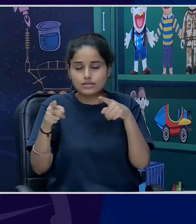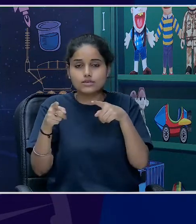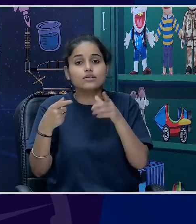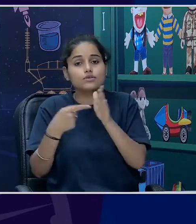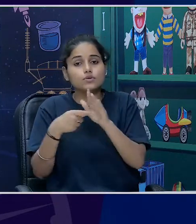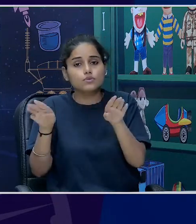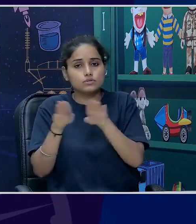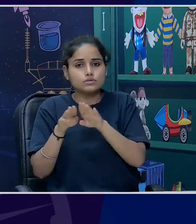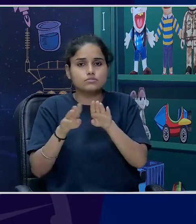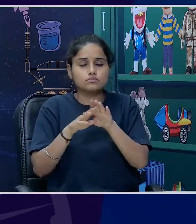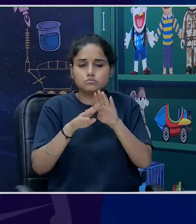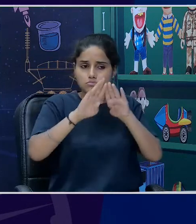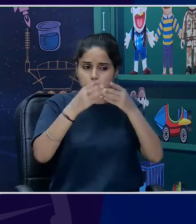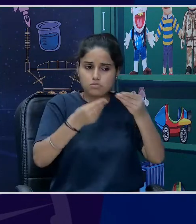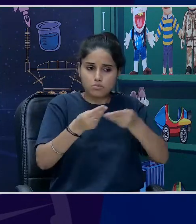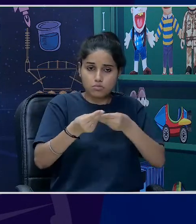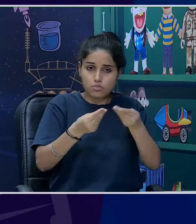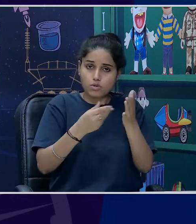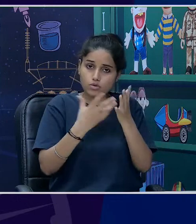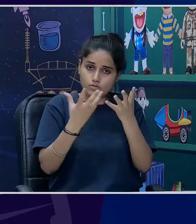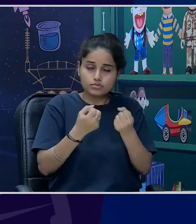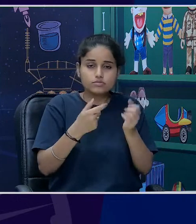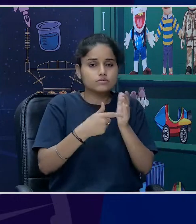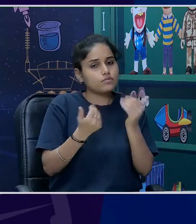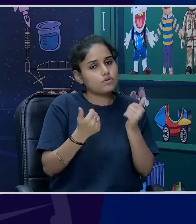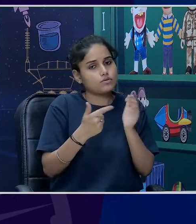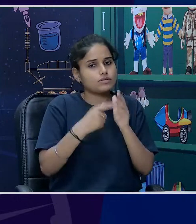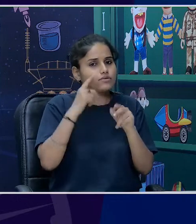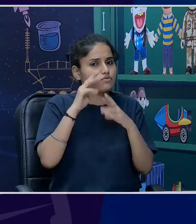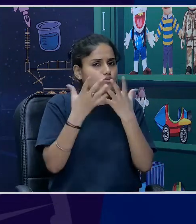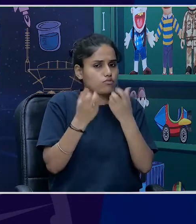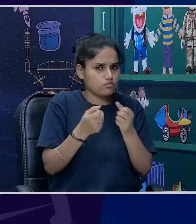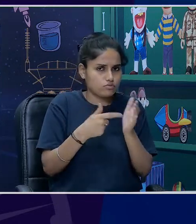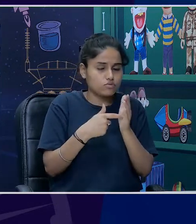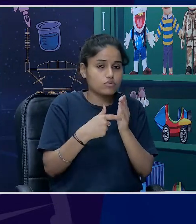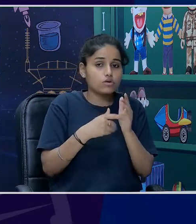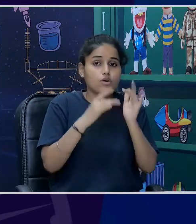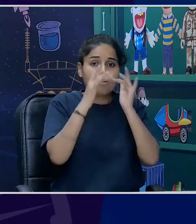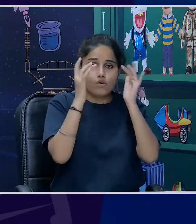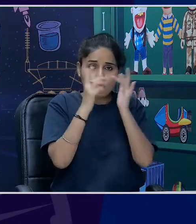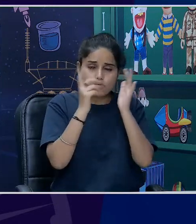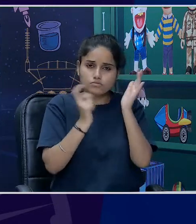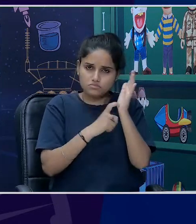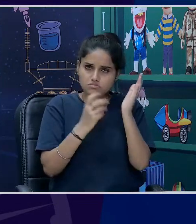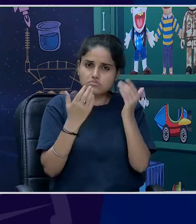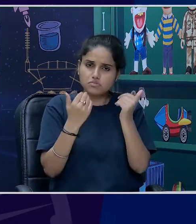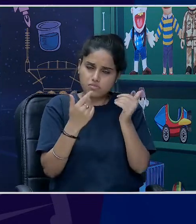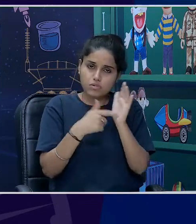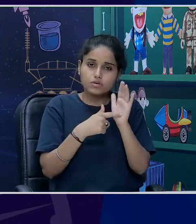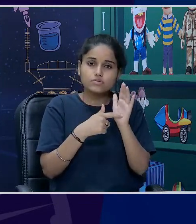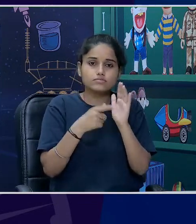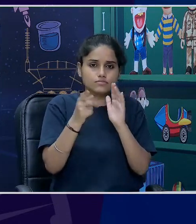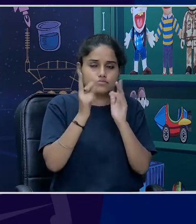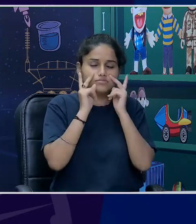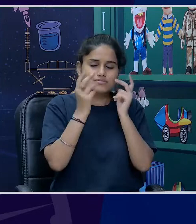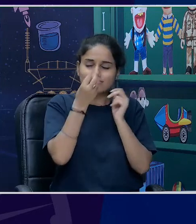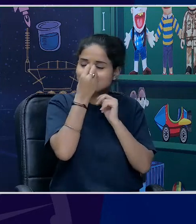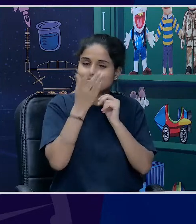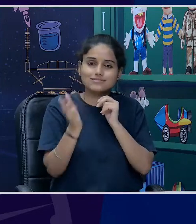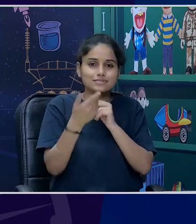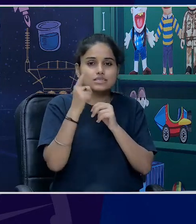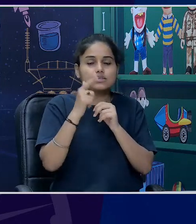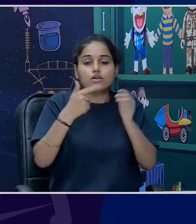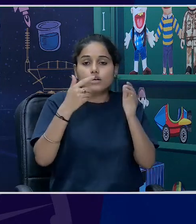gazetted holidays too. And if you want to place an online order for these books, you can simply log